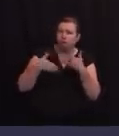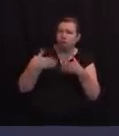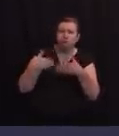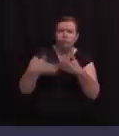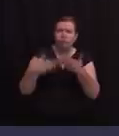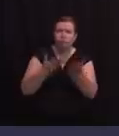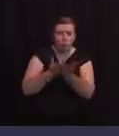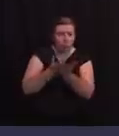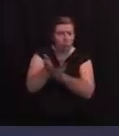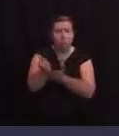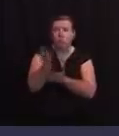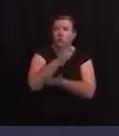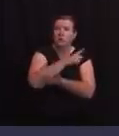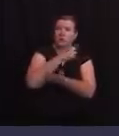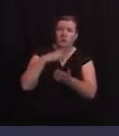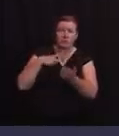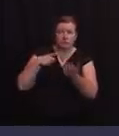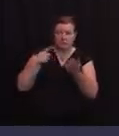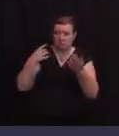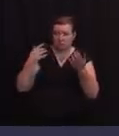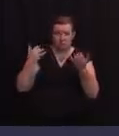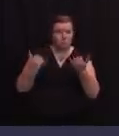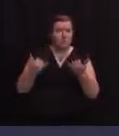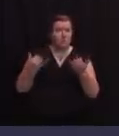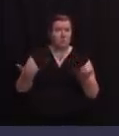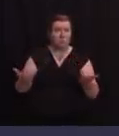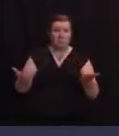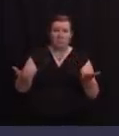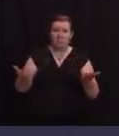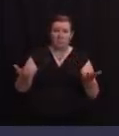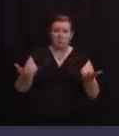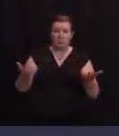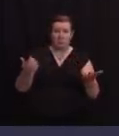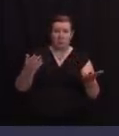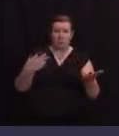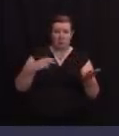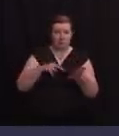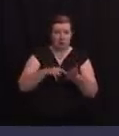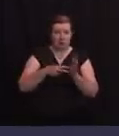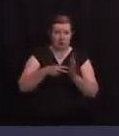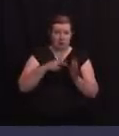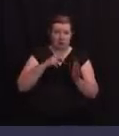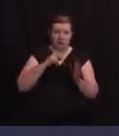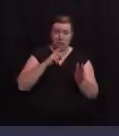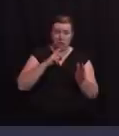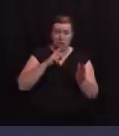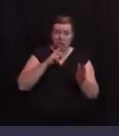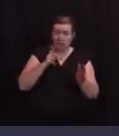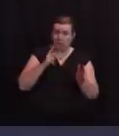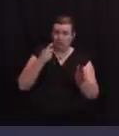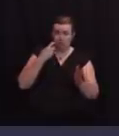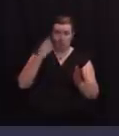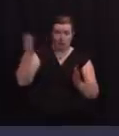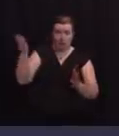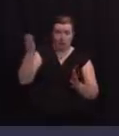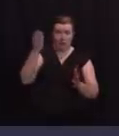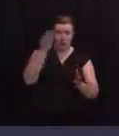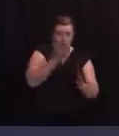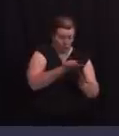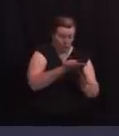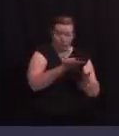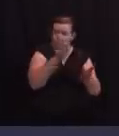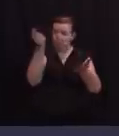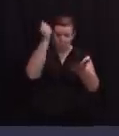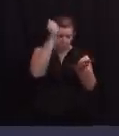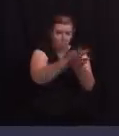legislature, and the fact that it's being introduced just minutes after the fact that it's being approved just minutes after